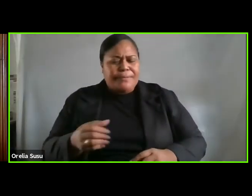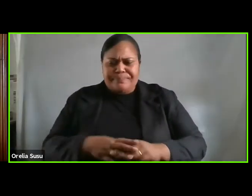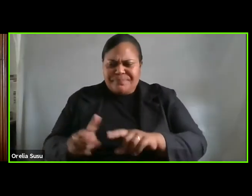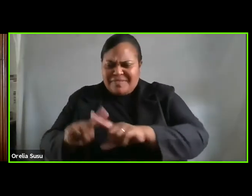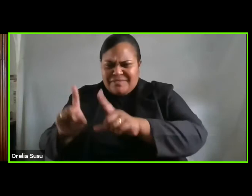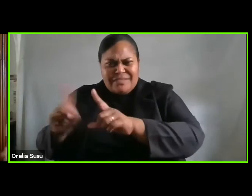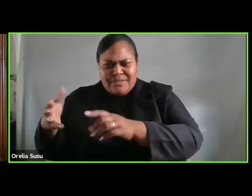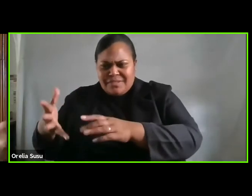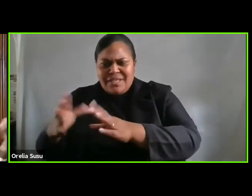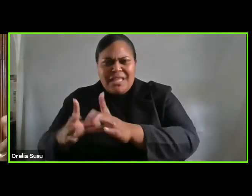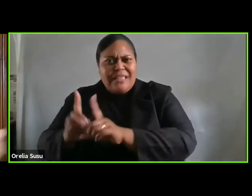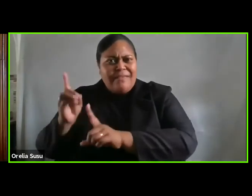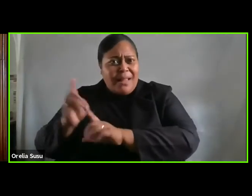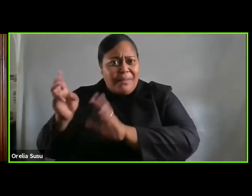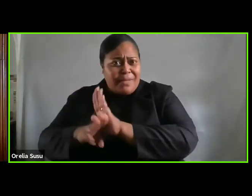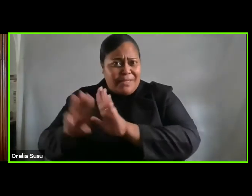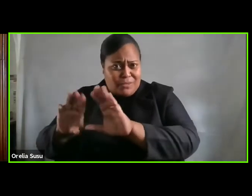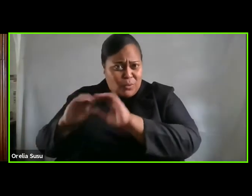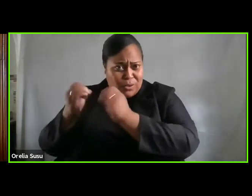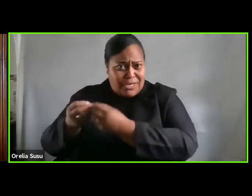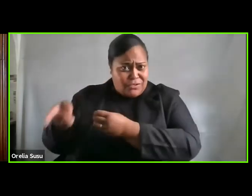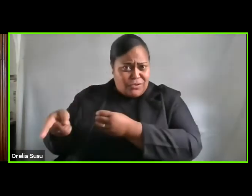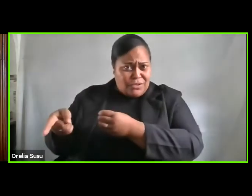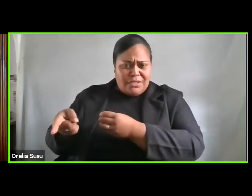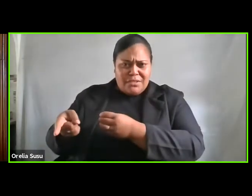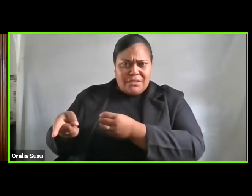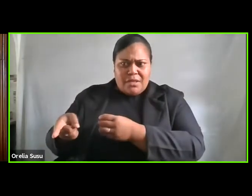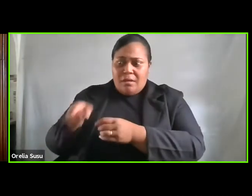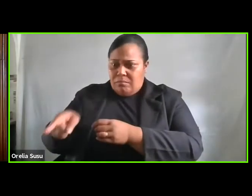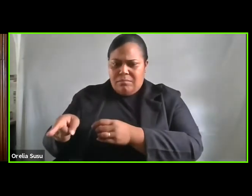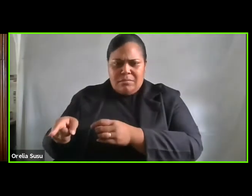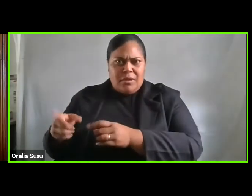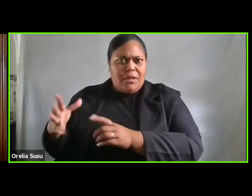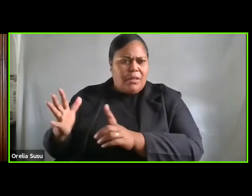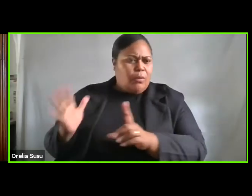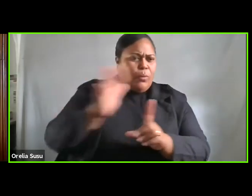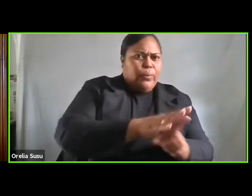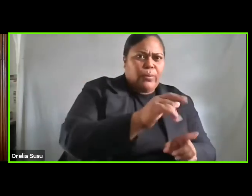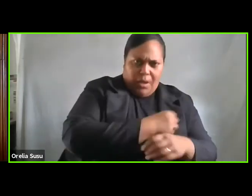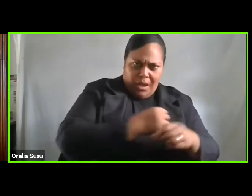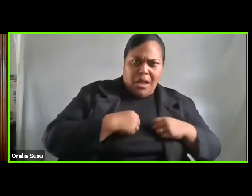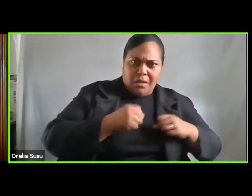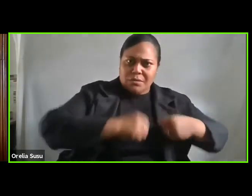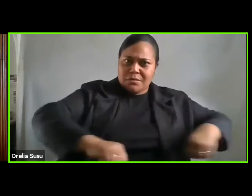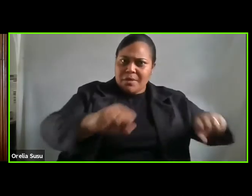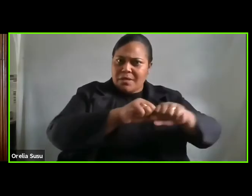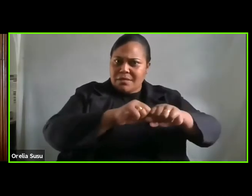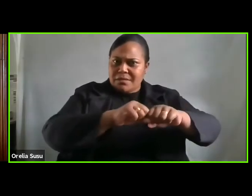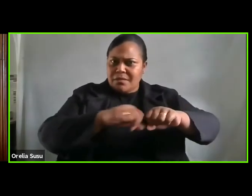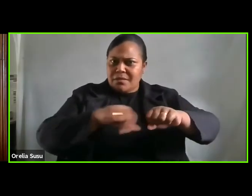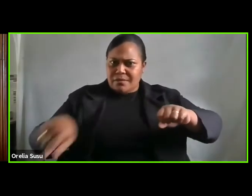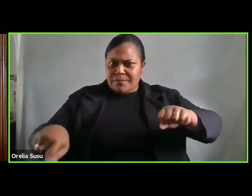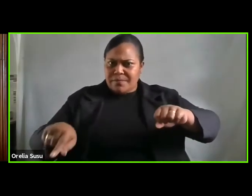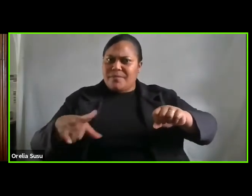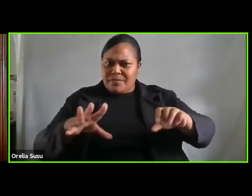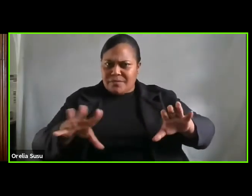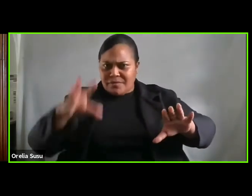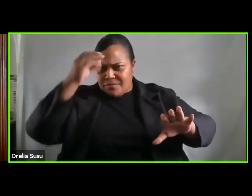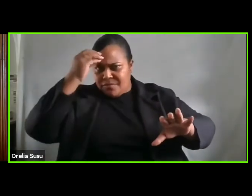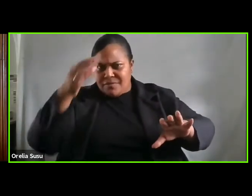who is taking up spaces our spaces and who are really starting to speak the language that we